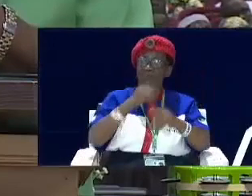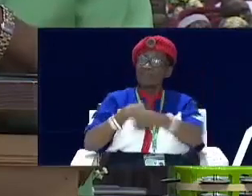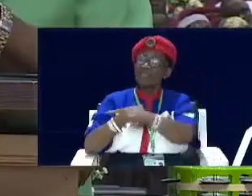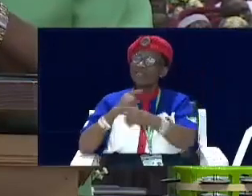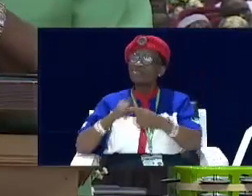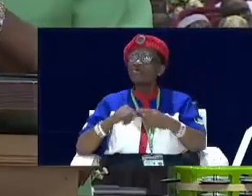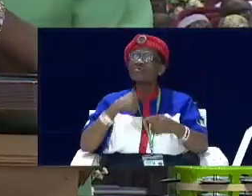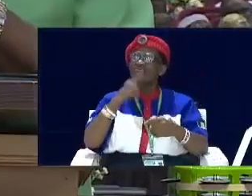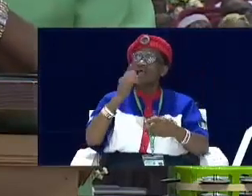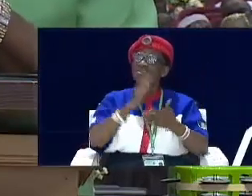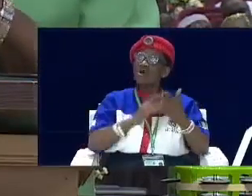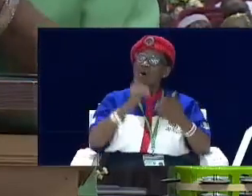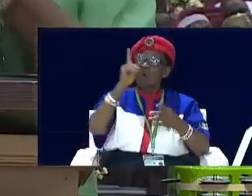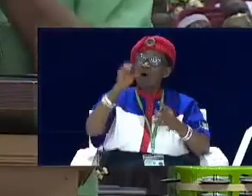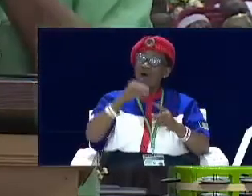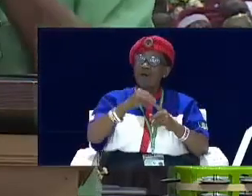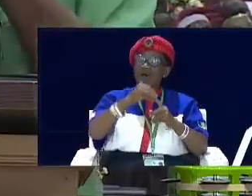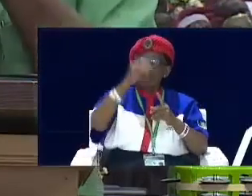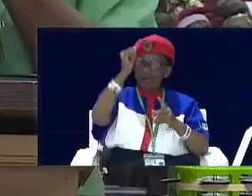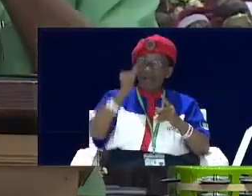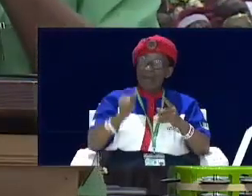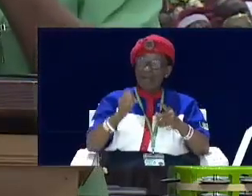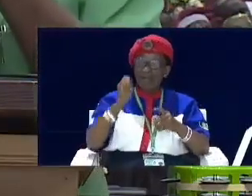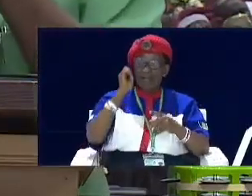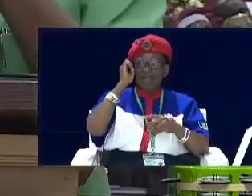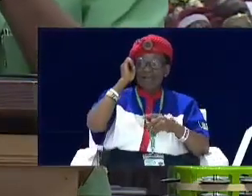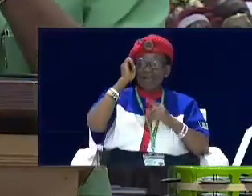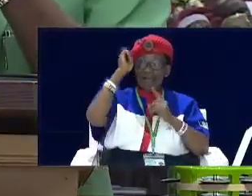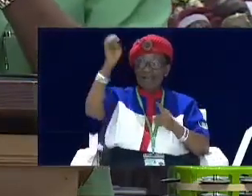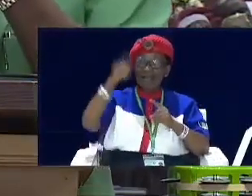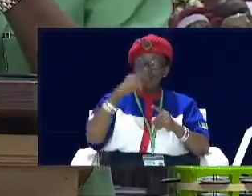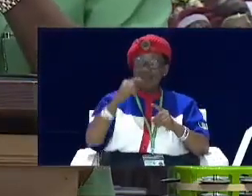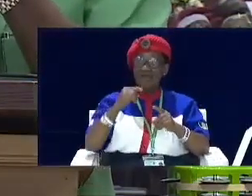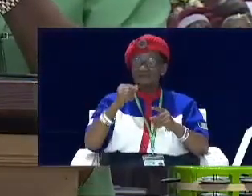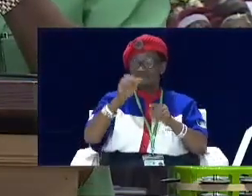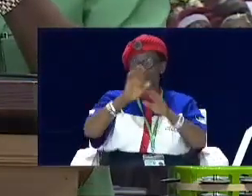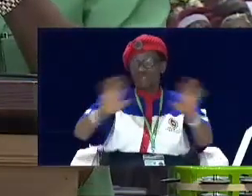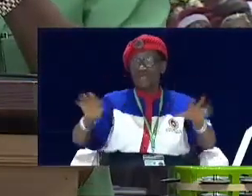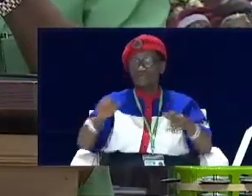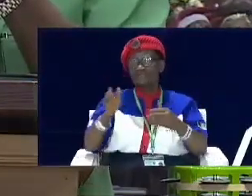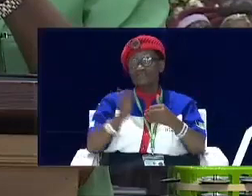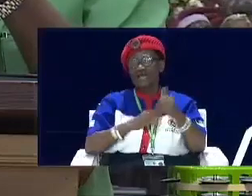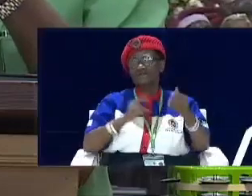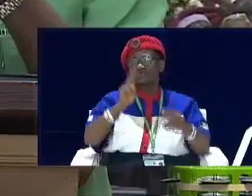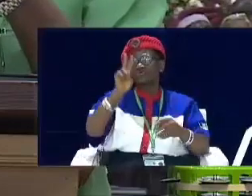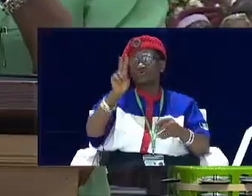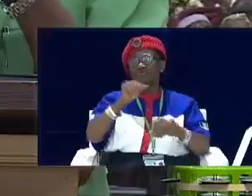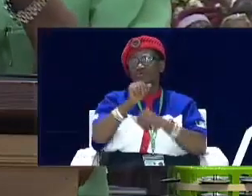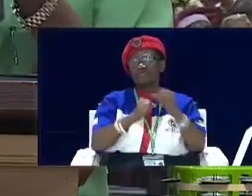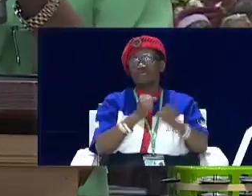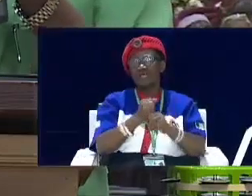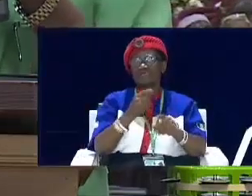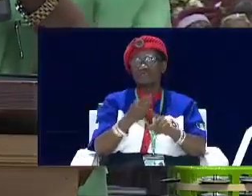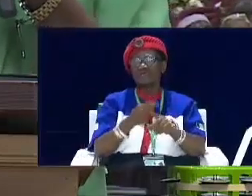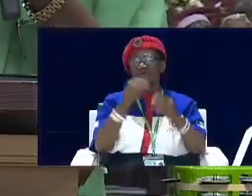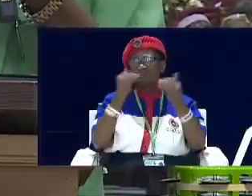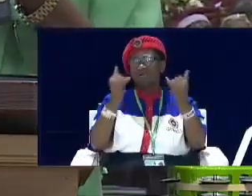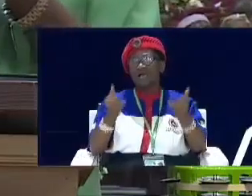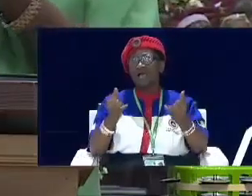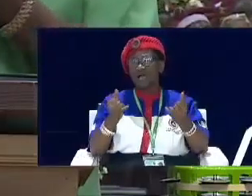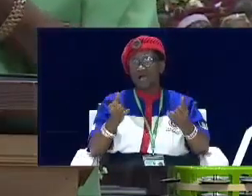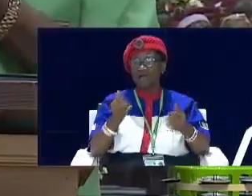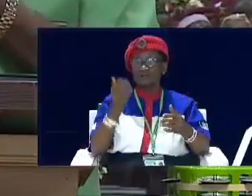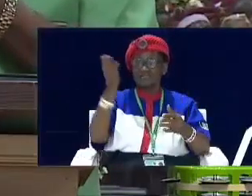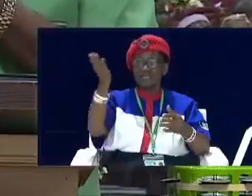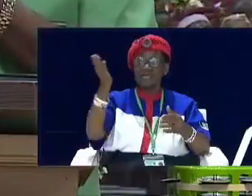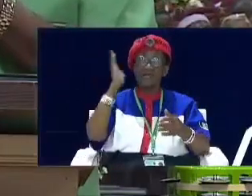pato. He said in less than 2 years from now, like, there will be